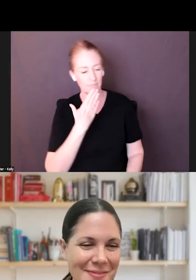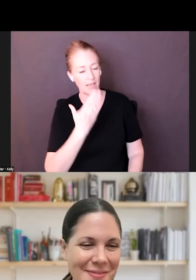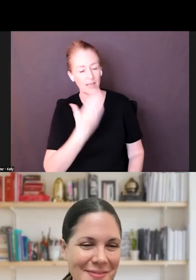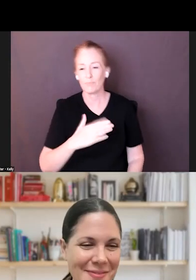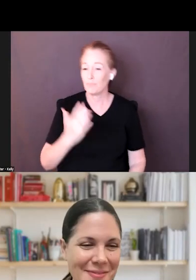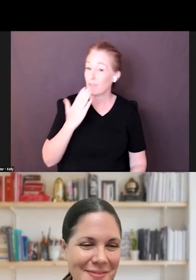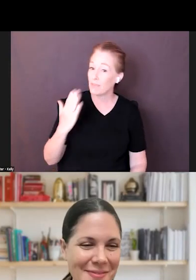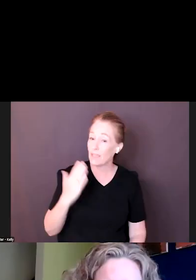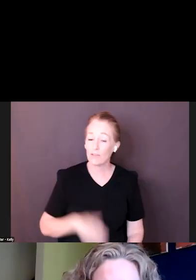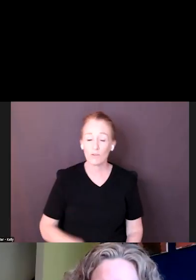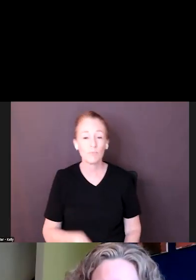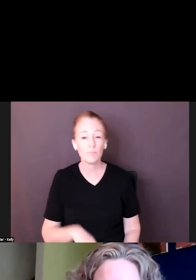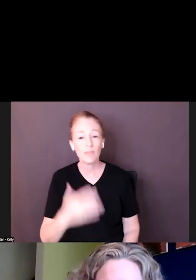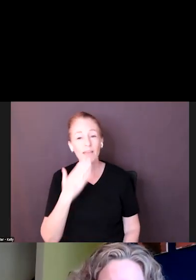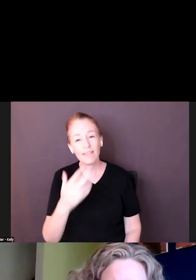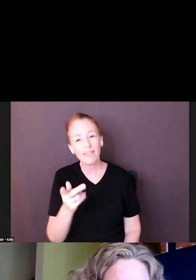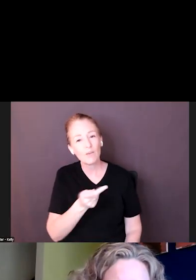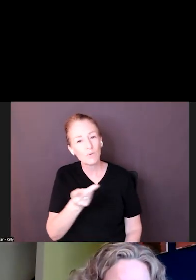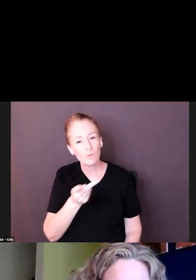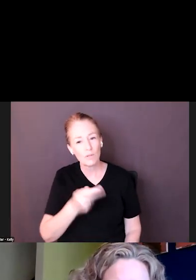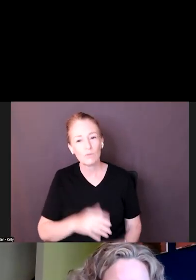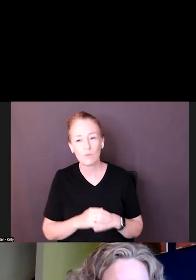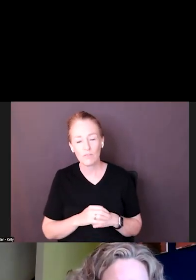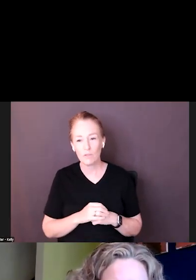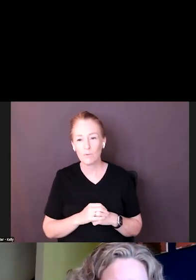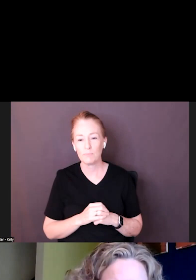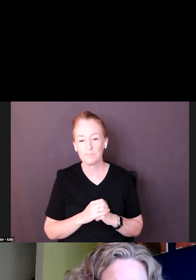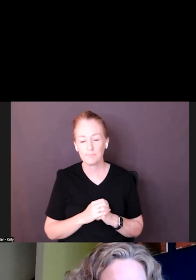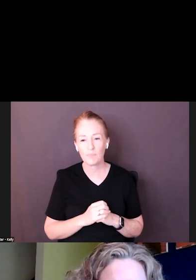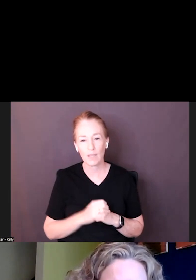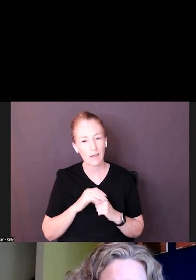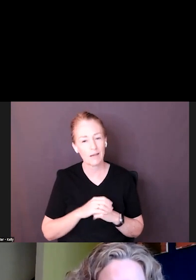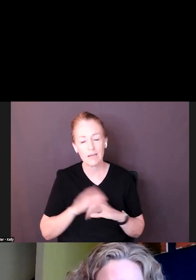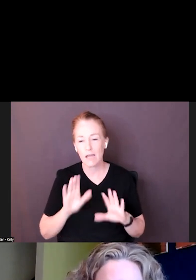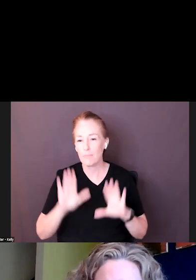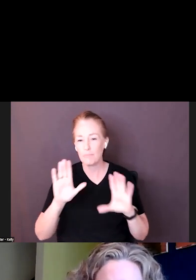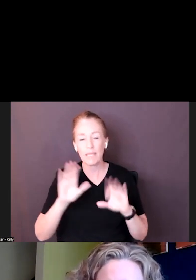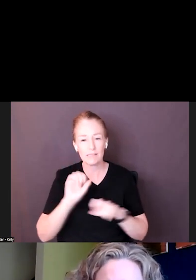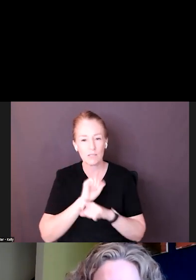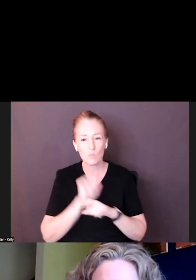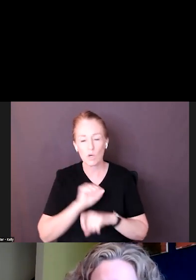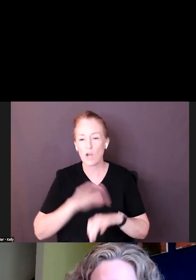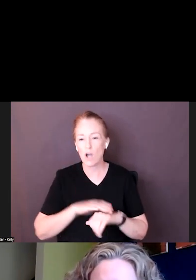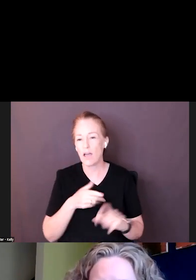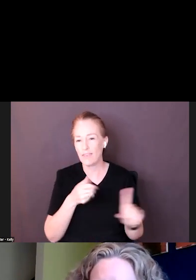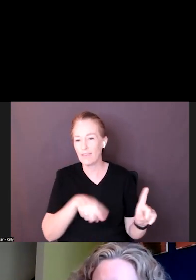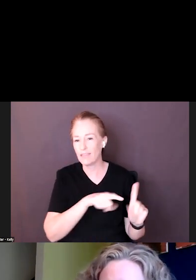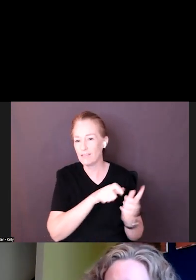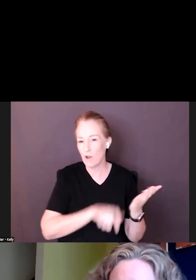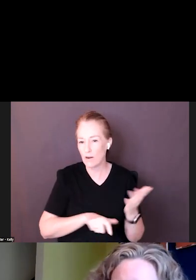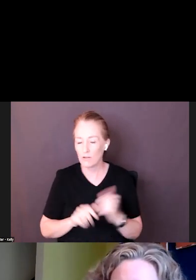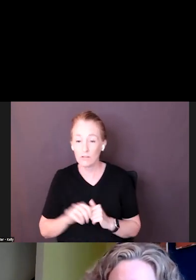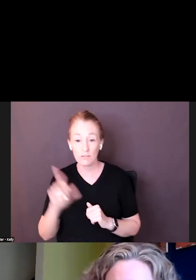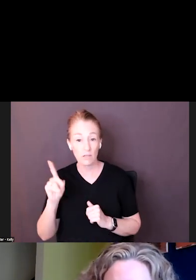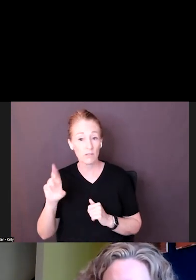as well as Stephanie, you just do great work on these articles. And Dr. Olson, you just make great points. I hope